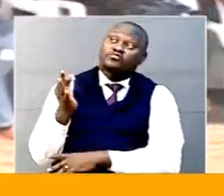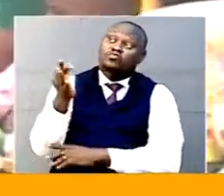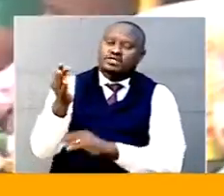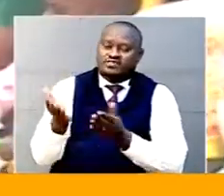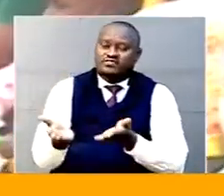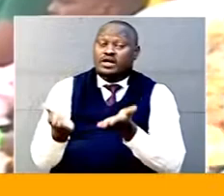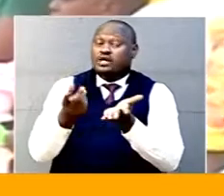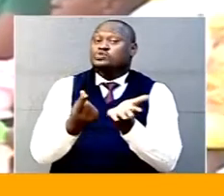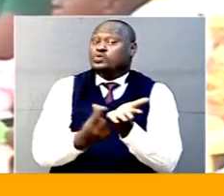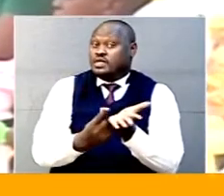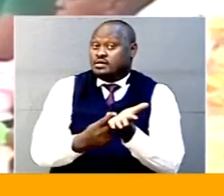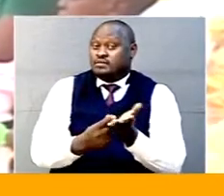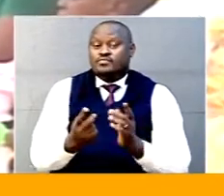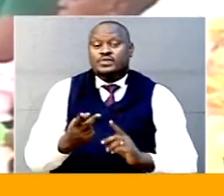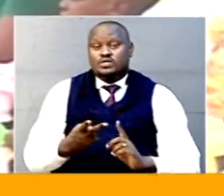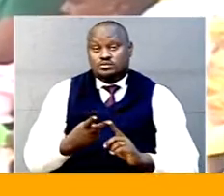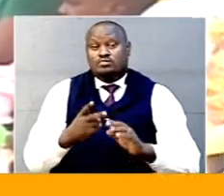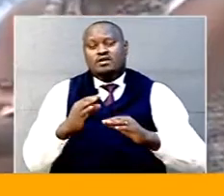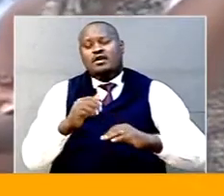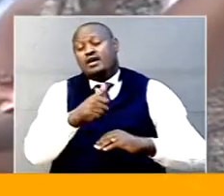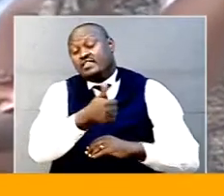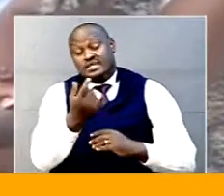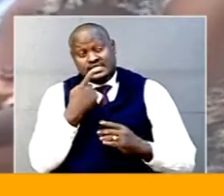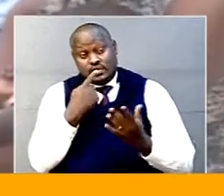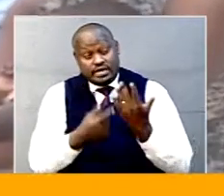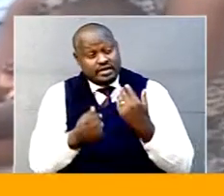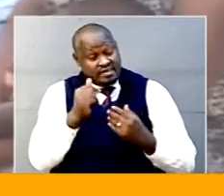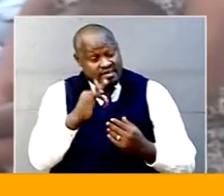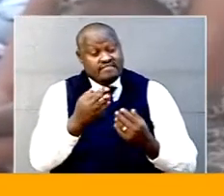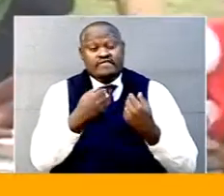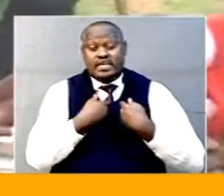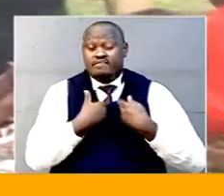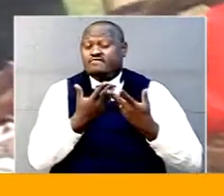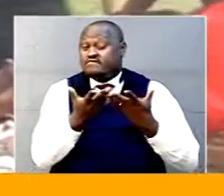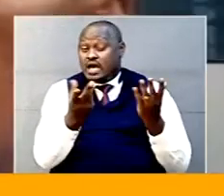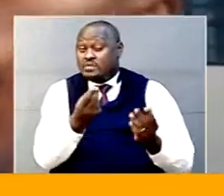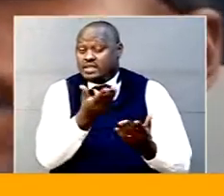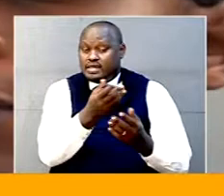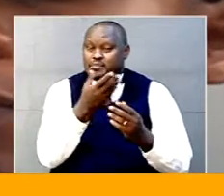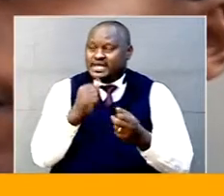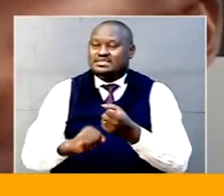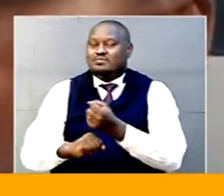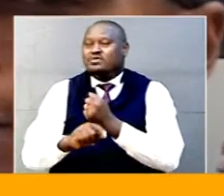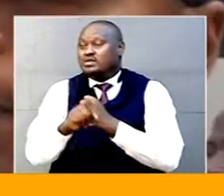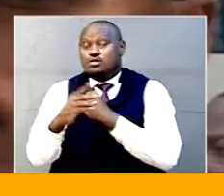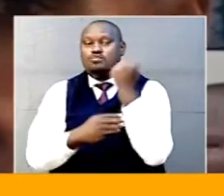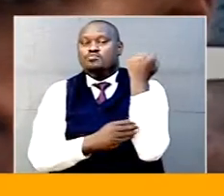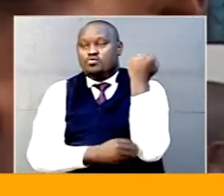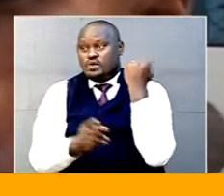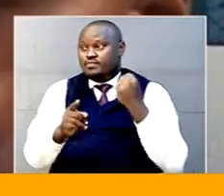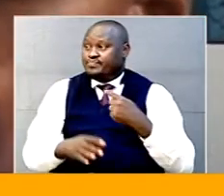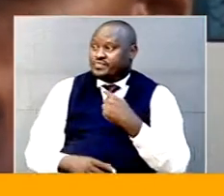development will take root. White also gestures that those with resources need to extend help to the needy. I have that